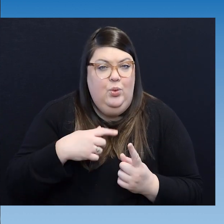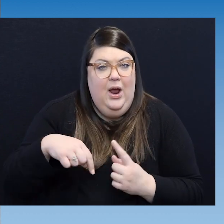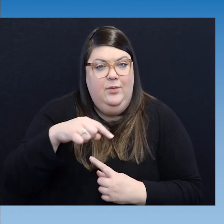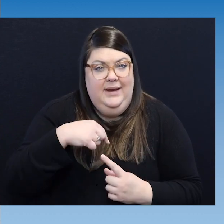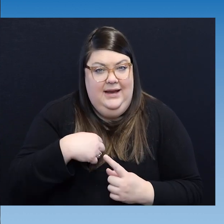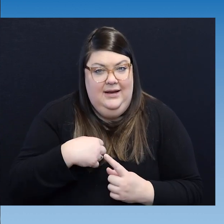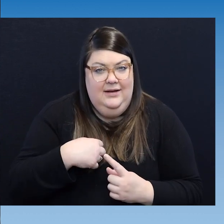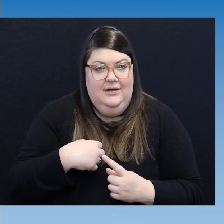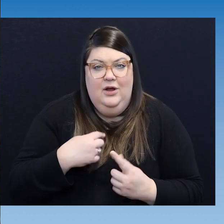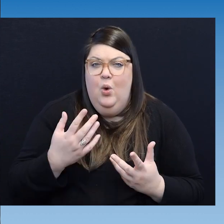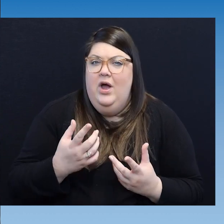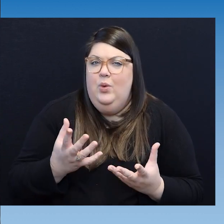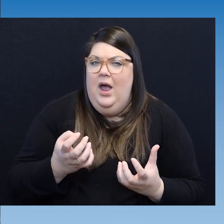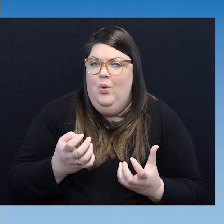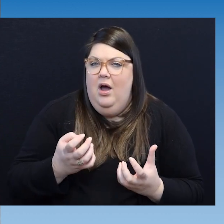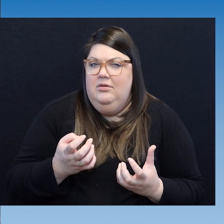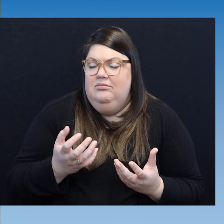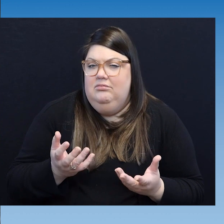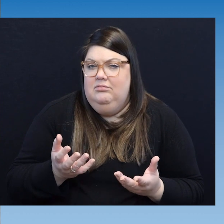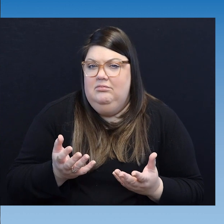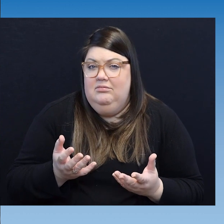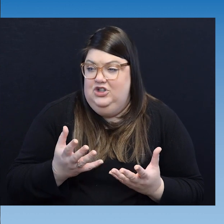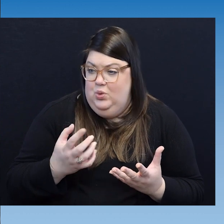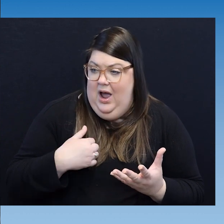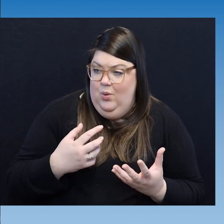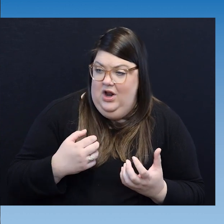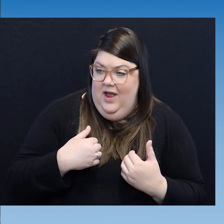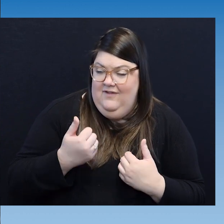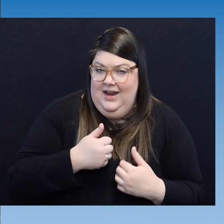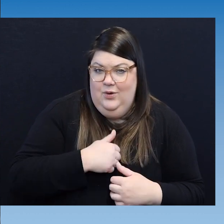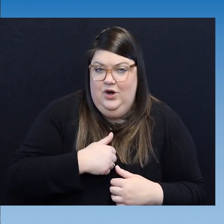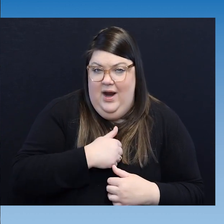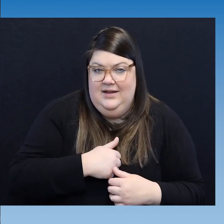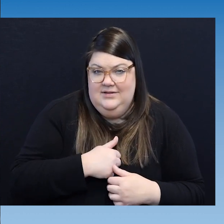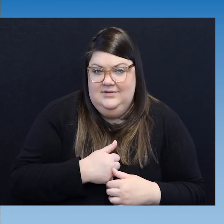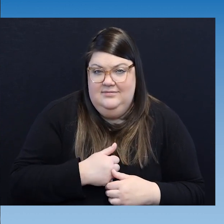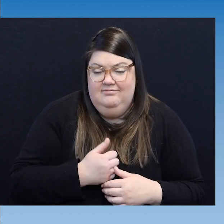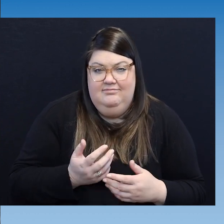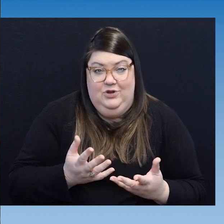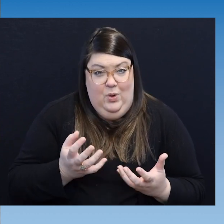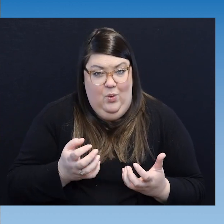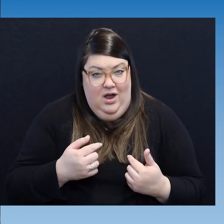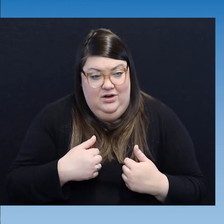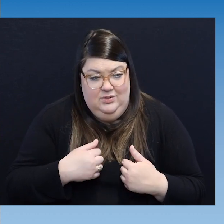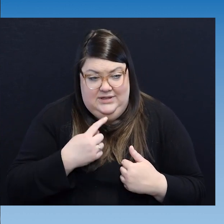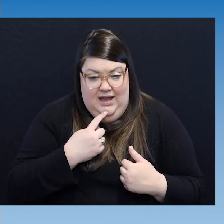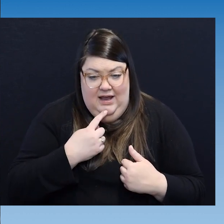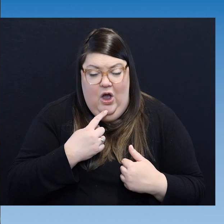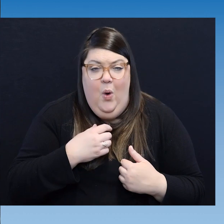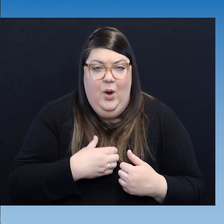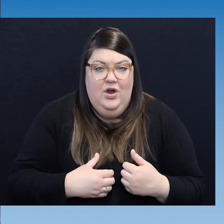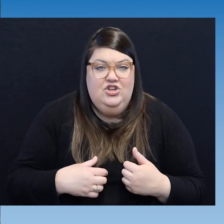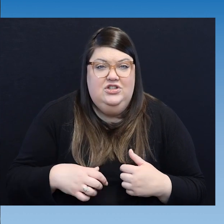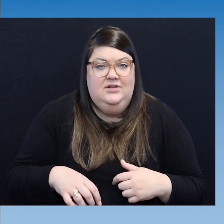me? And what do I want? Do I want to have any regrets? Yes. Do I want to say, oh,